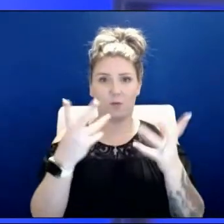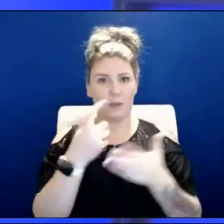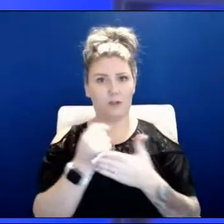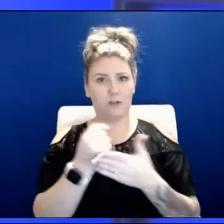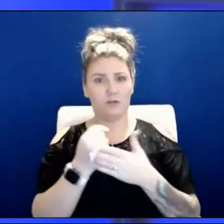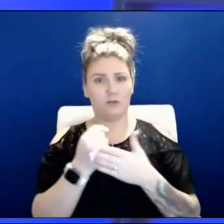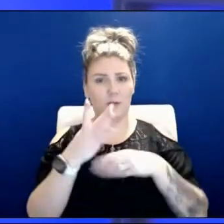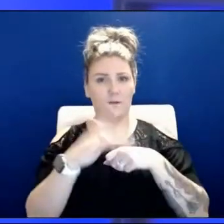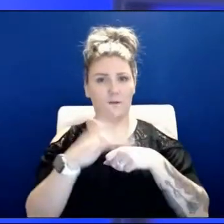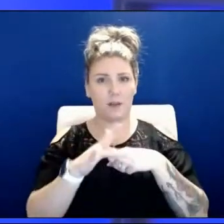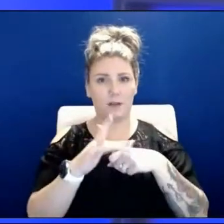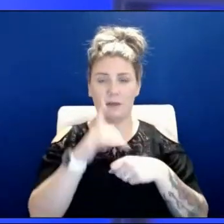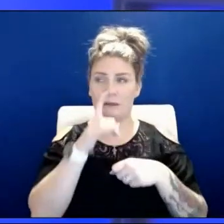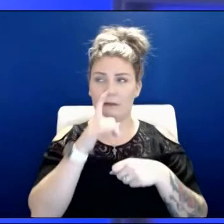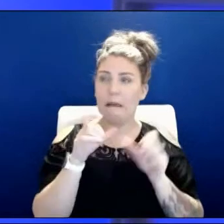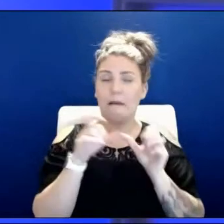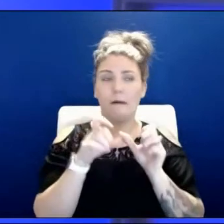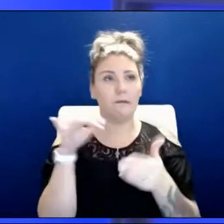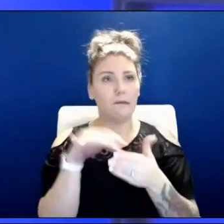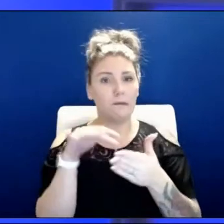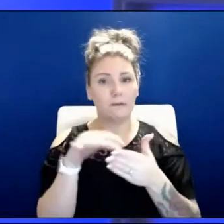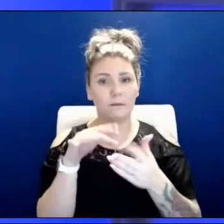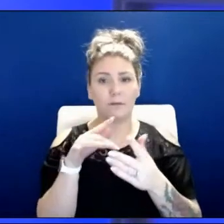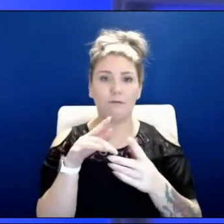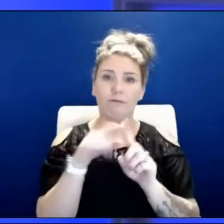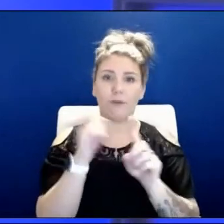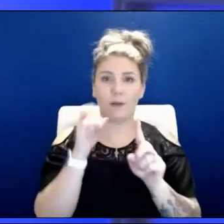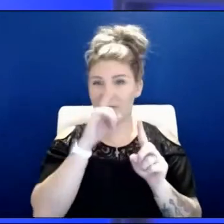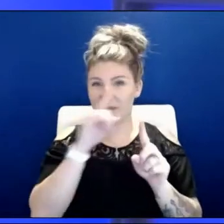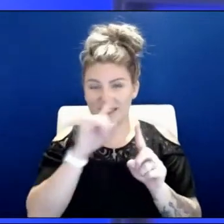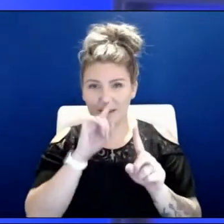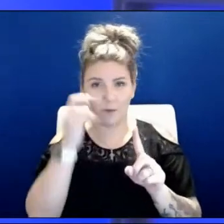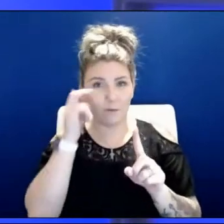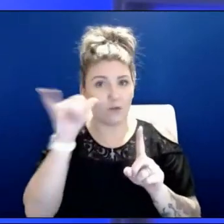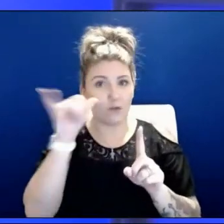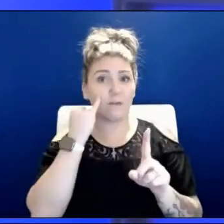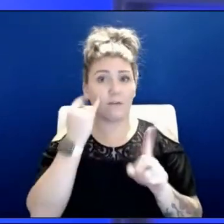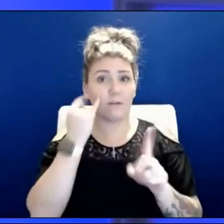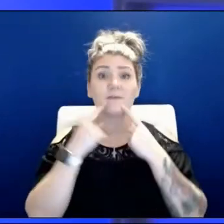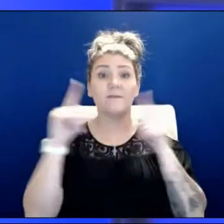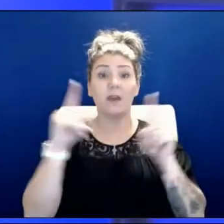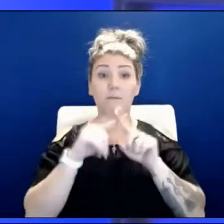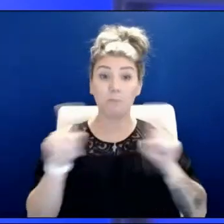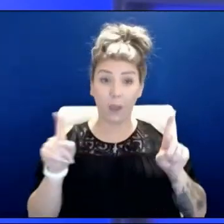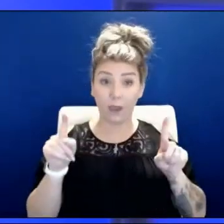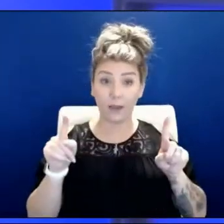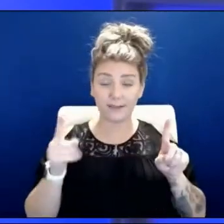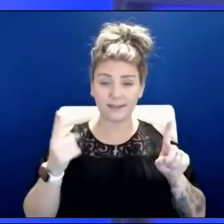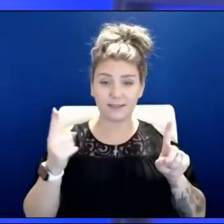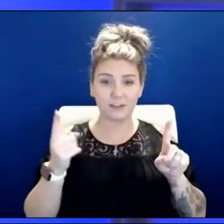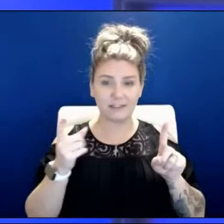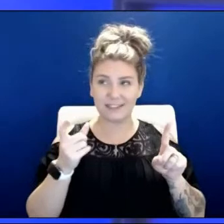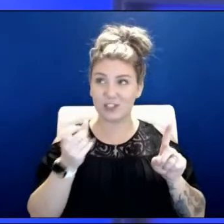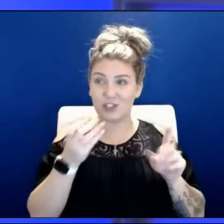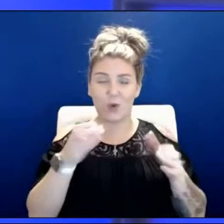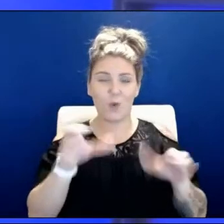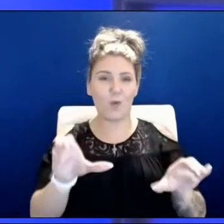against a placebo forever if it in fact has an effect. But we don't want to under-enroll it, because then we may miss an